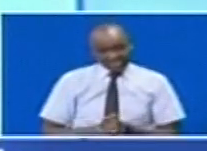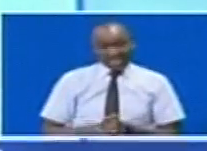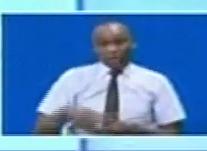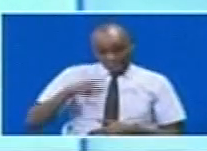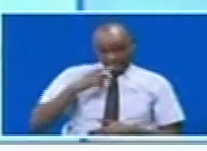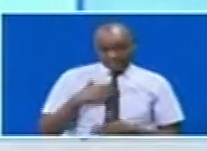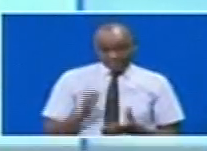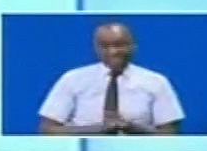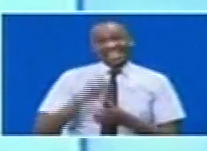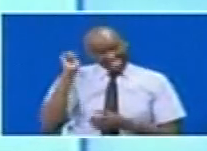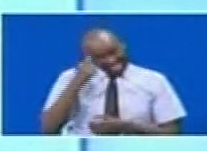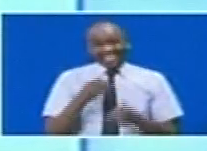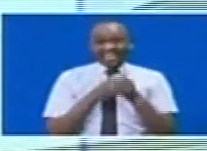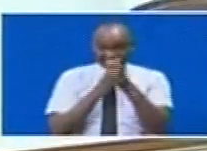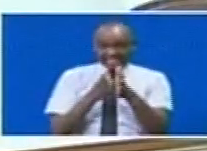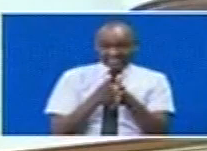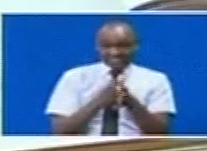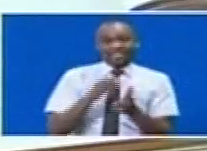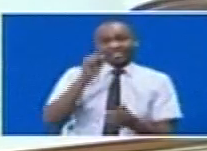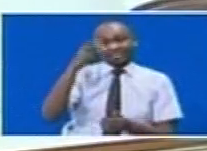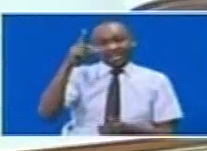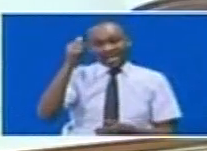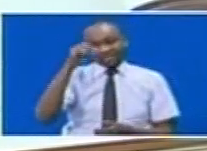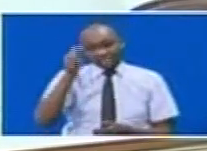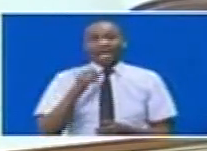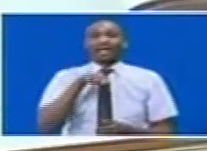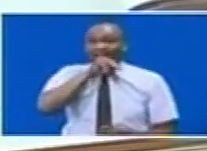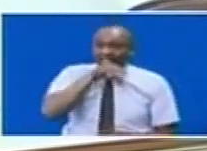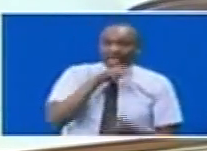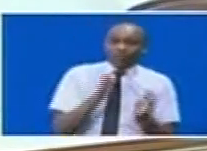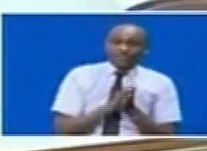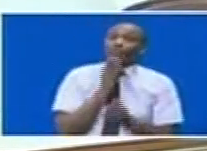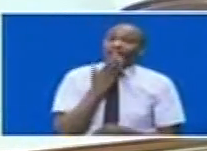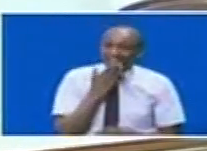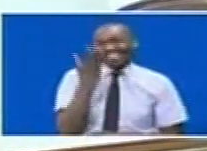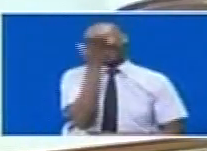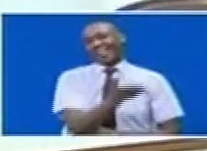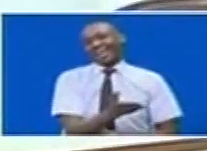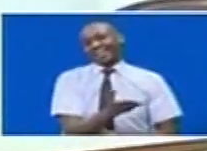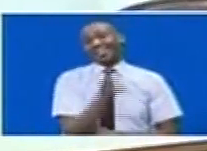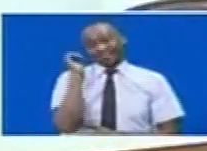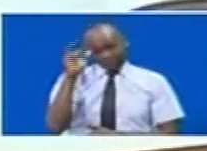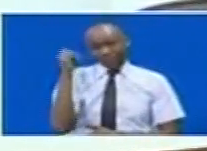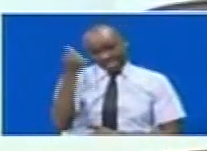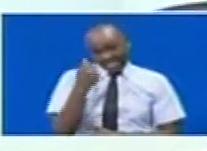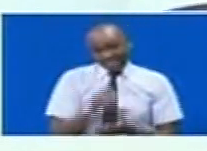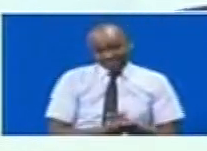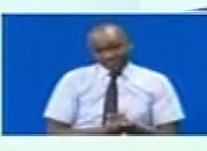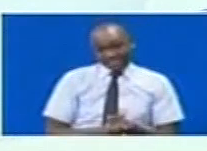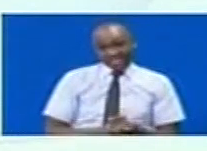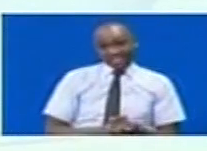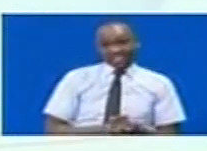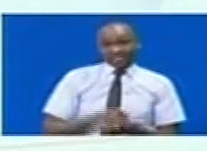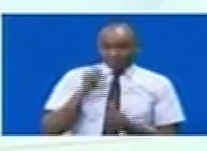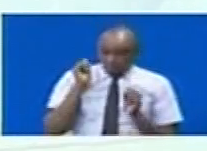can. Remember, Kenyan leaders Johnson Sakaja, Raila Odinga, Musalia Mudavadi are also there for the Democratic National Convention.